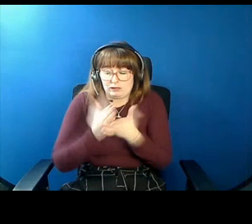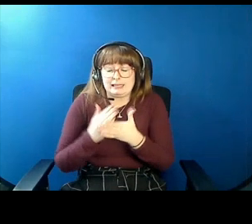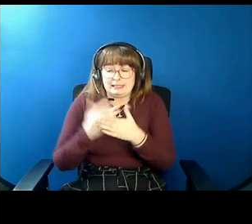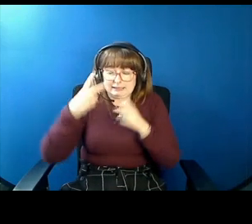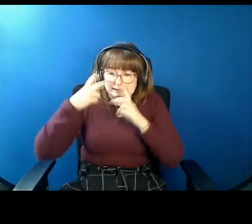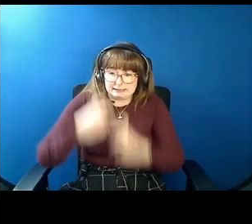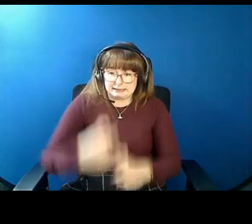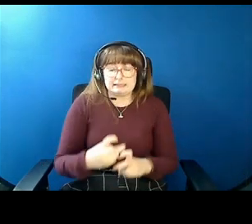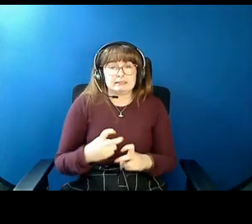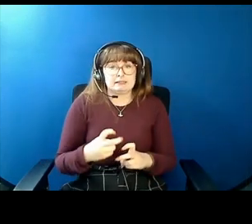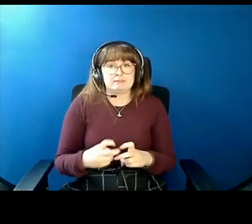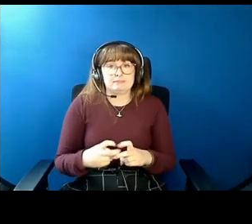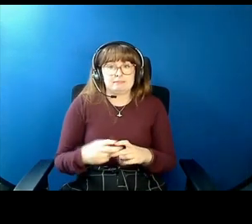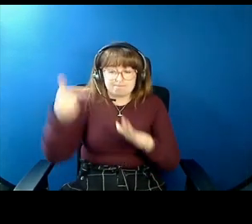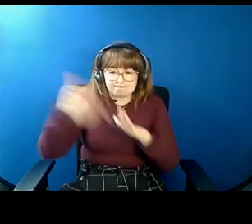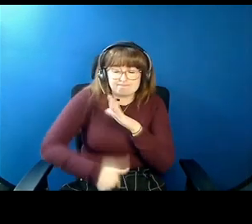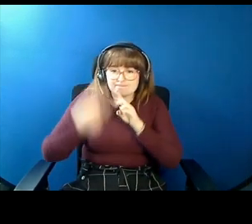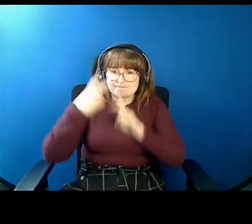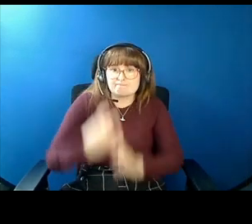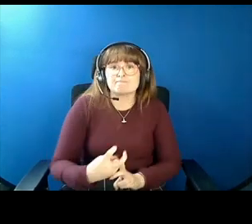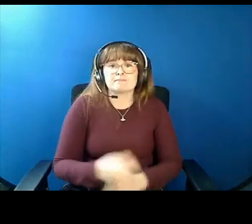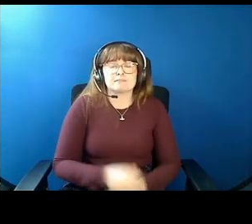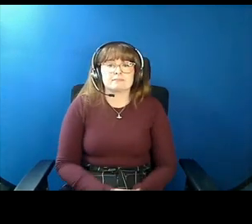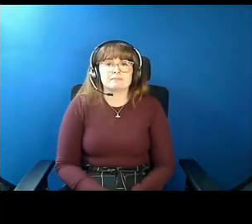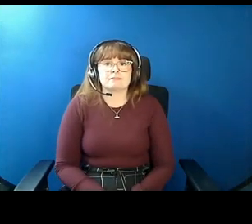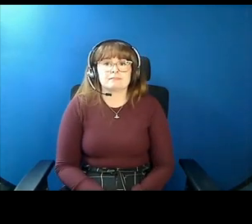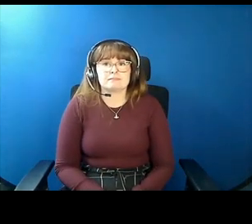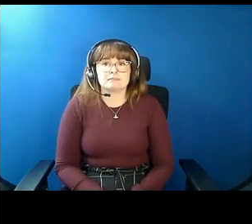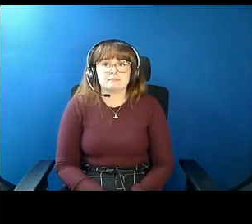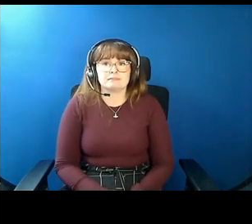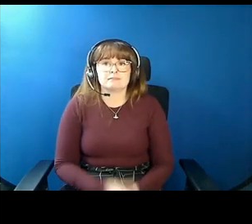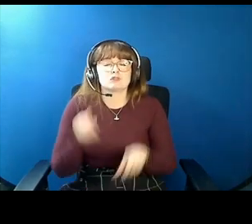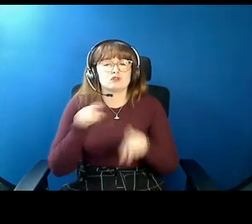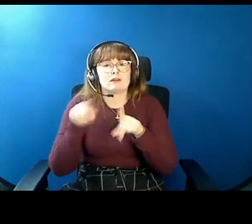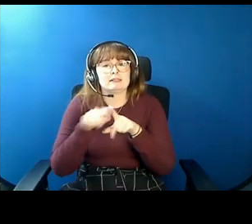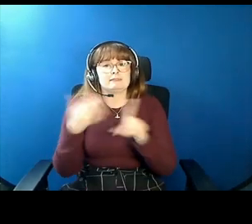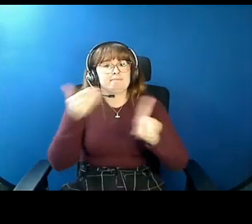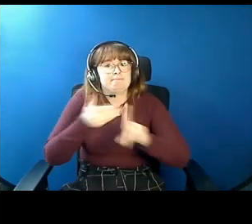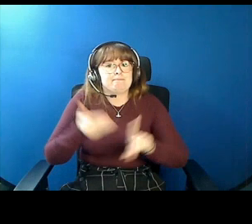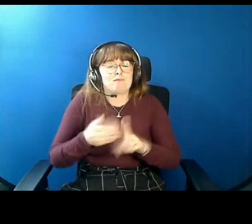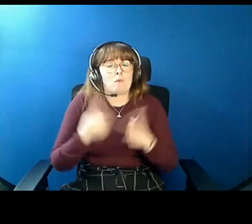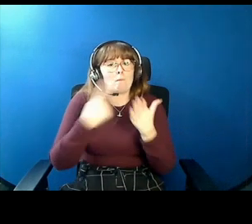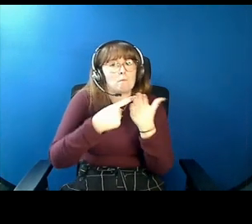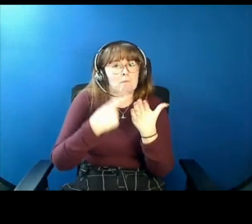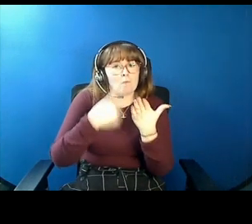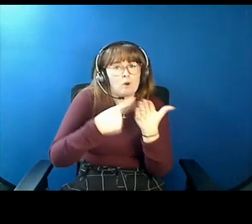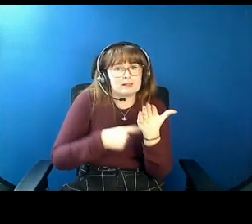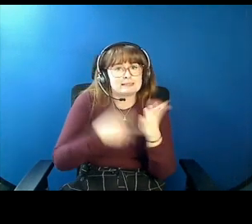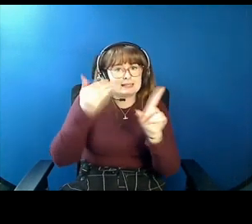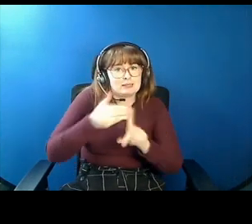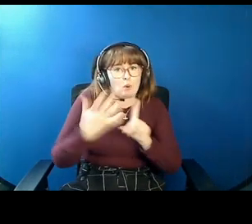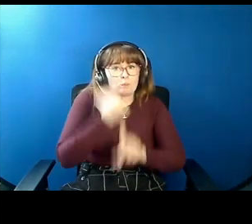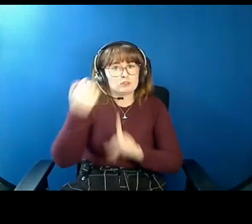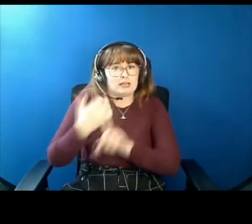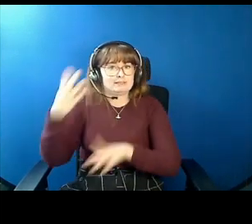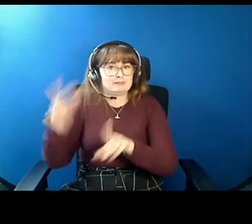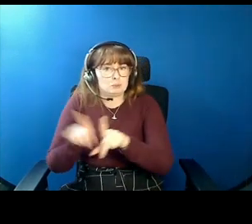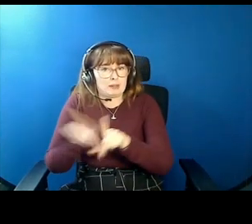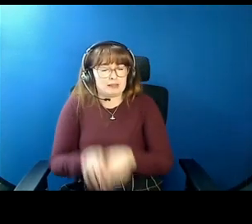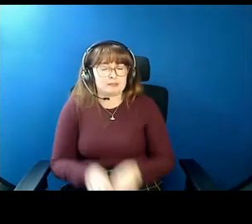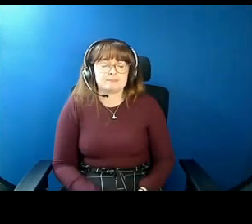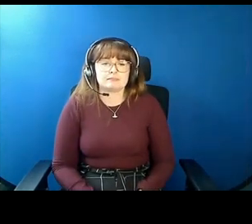as you need to with your targets and policy objectives. Now, typically how this works is we'll